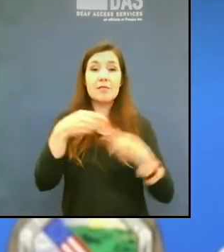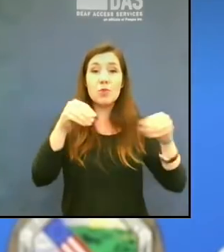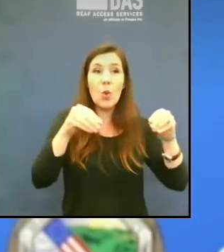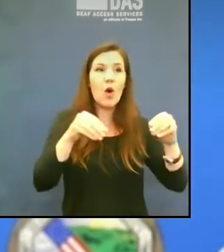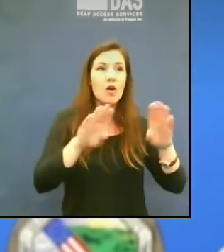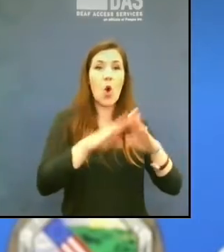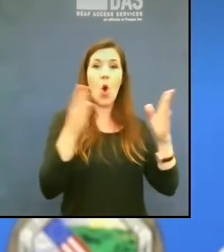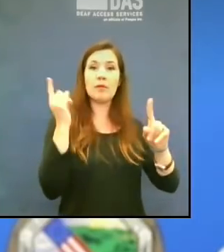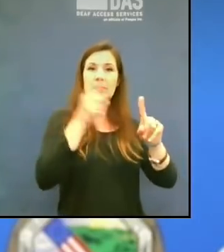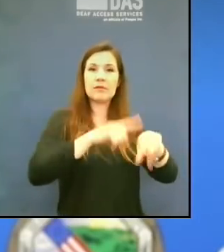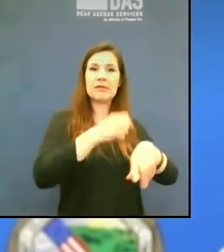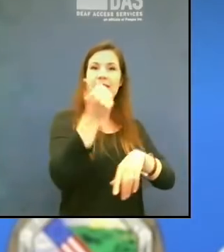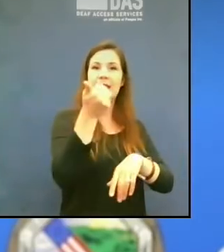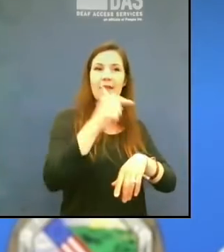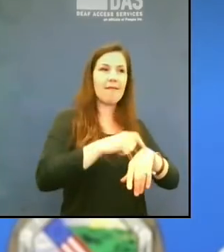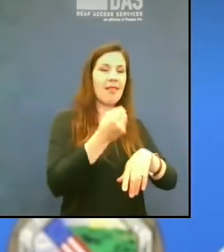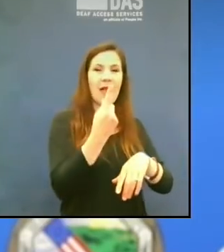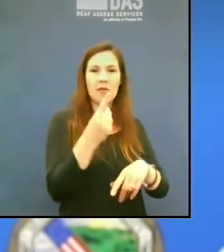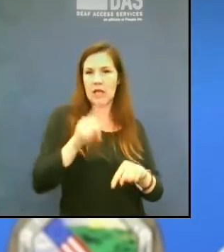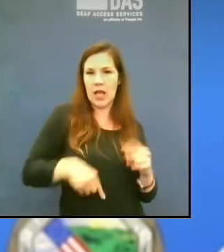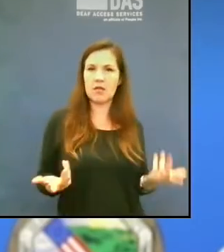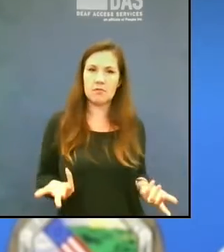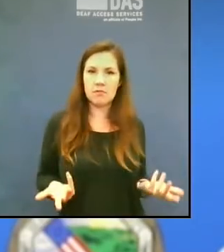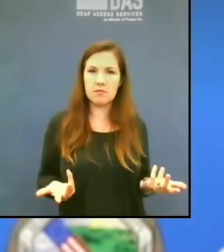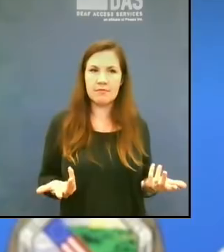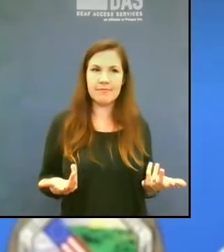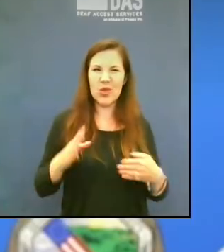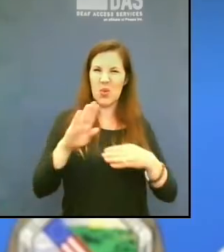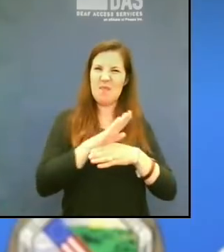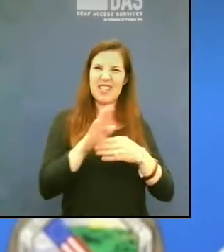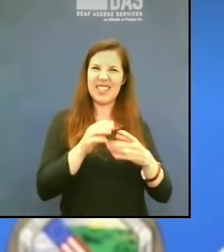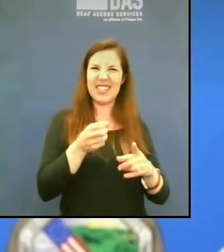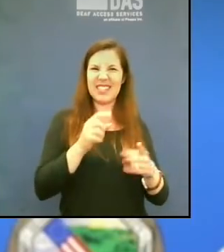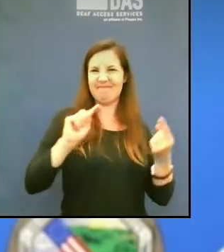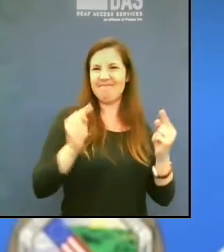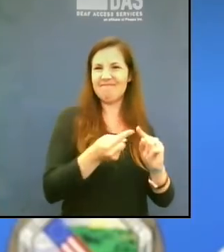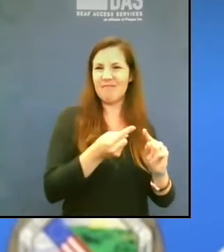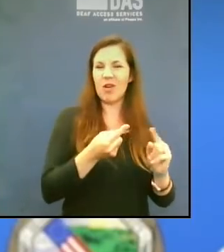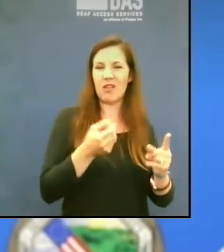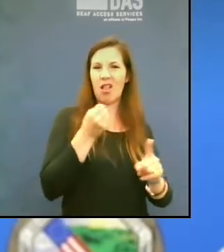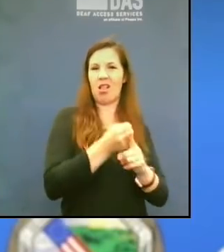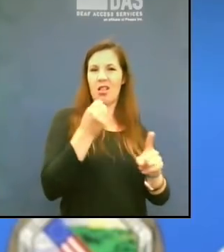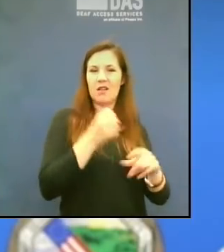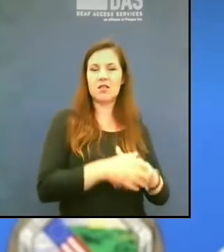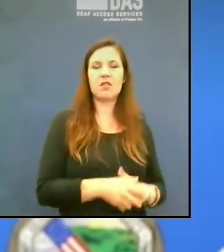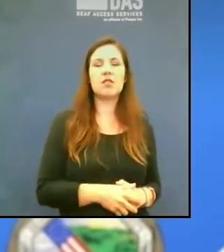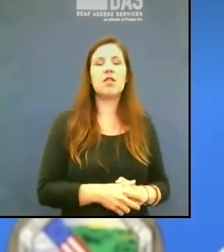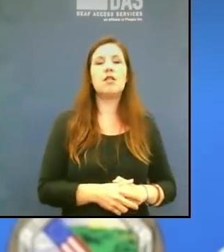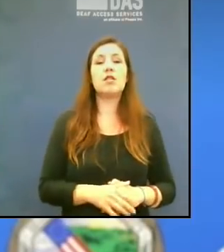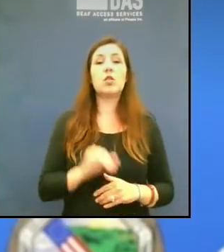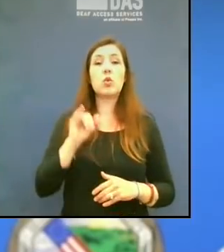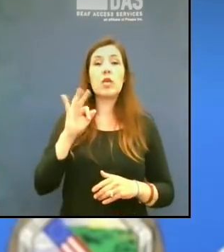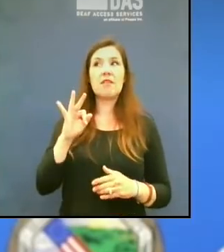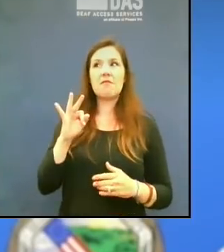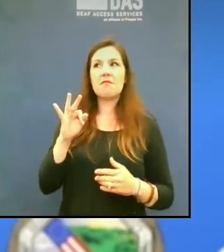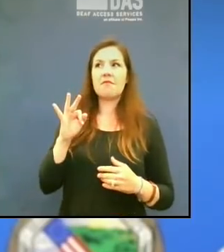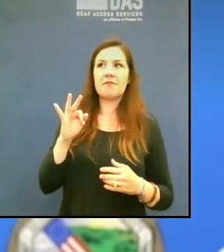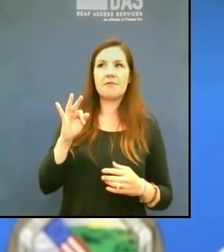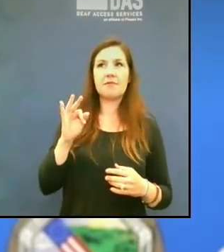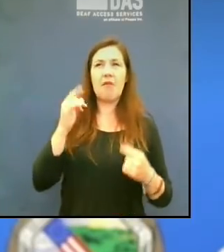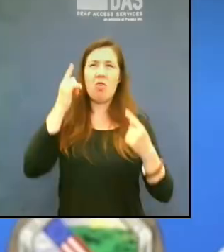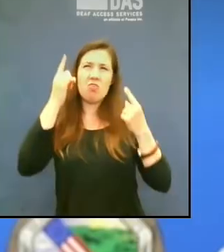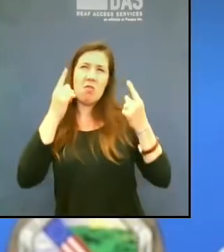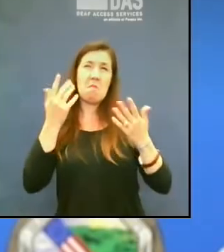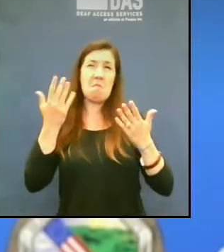really can't do it. So we're a little worried about that aspect. If I had any idea that there would be a significant